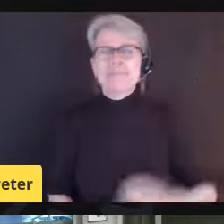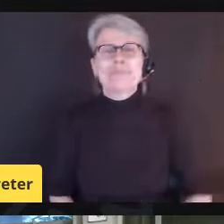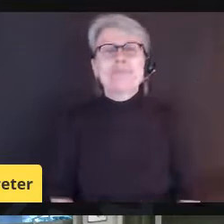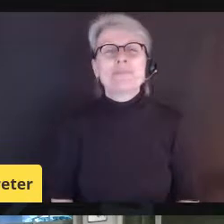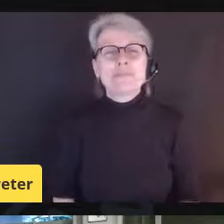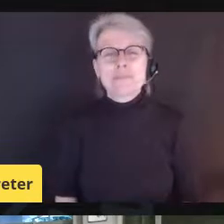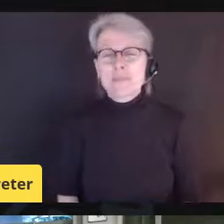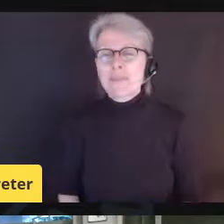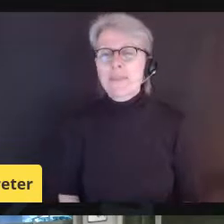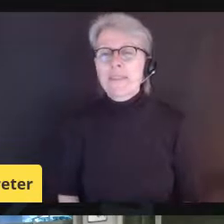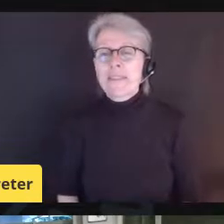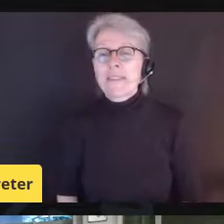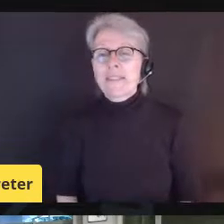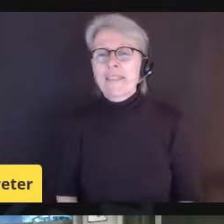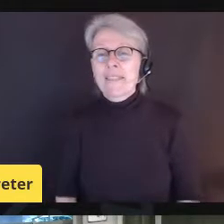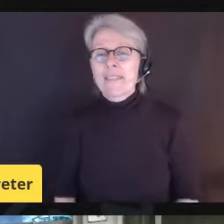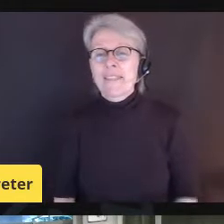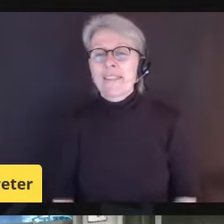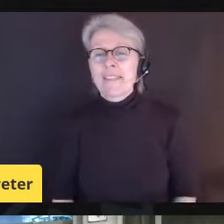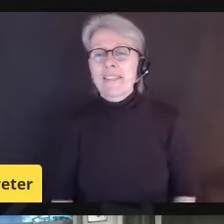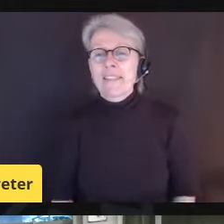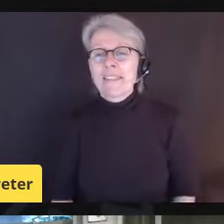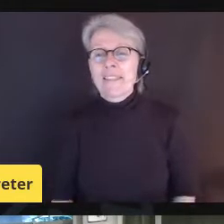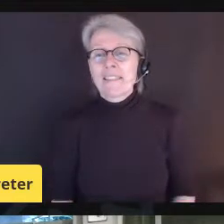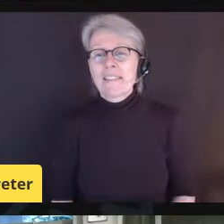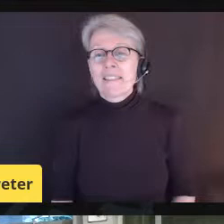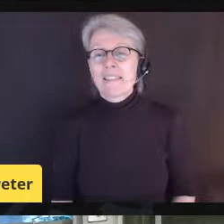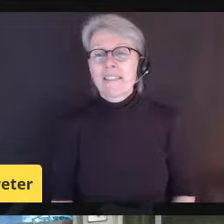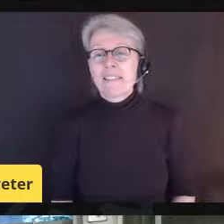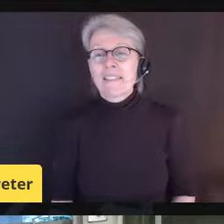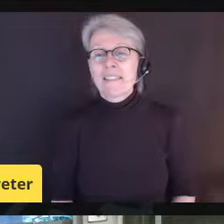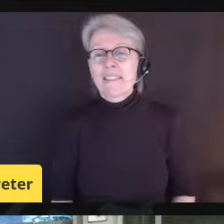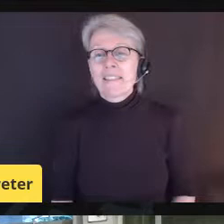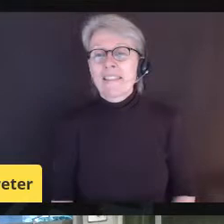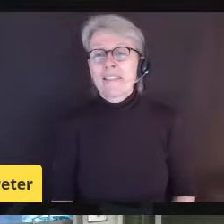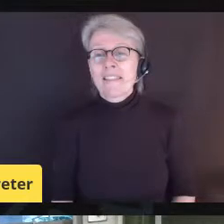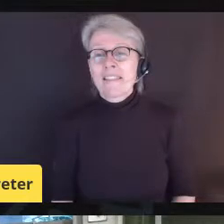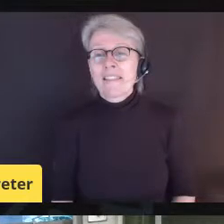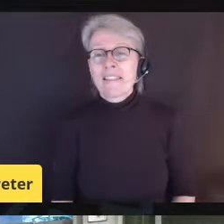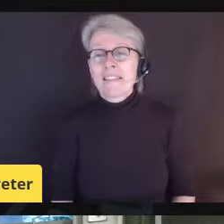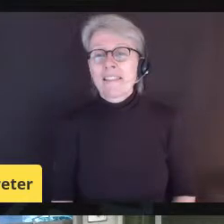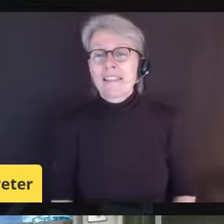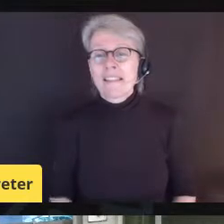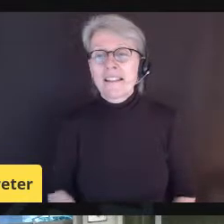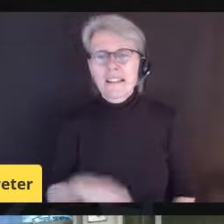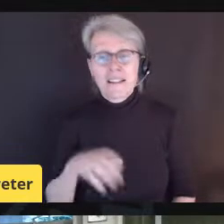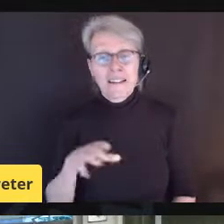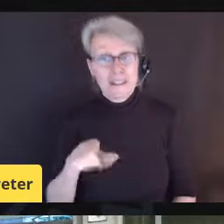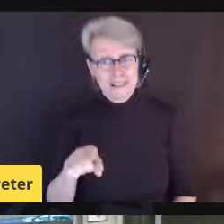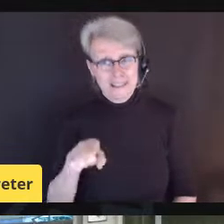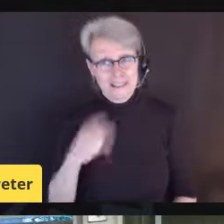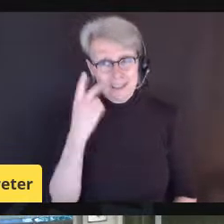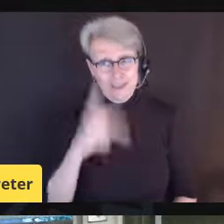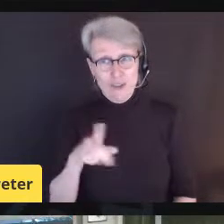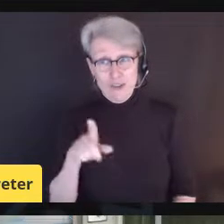sorry. I'm glad it's a known person, not someone breaking in at a very inopportune time.